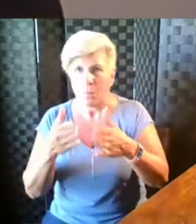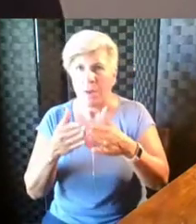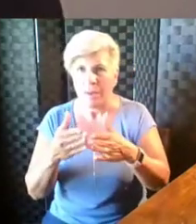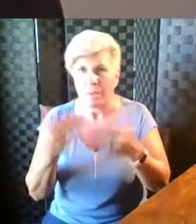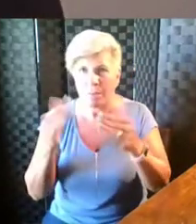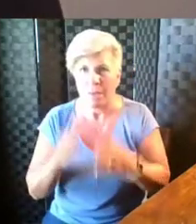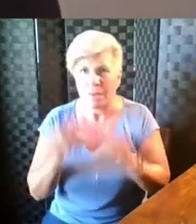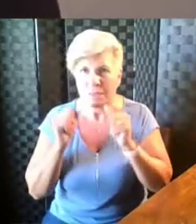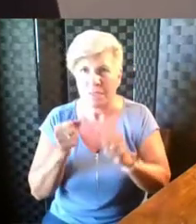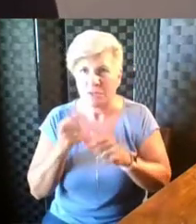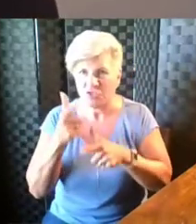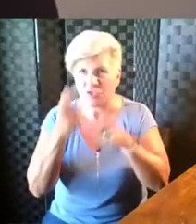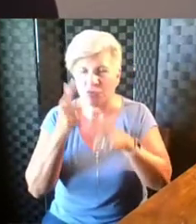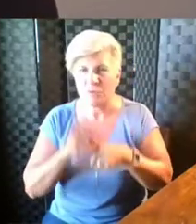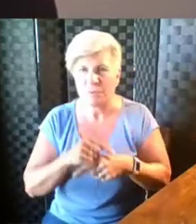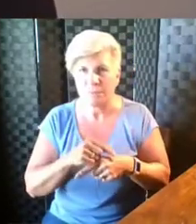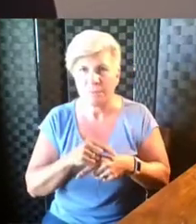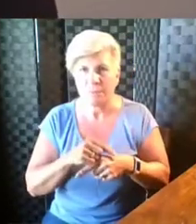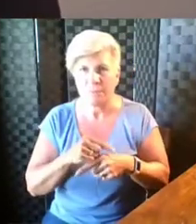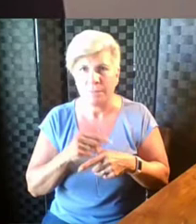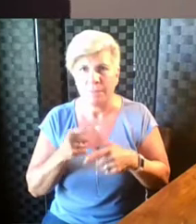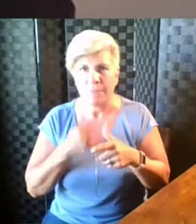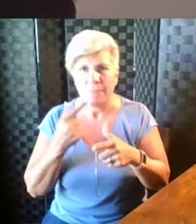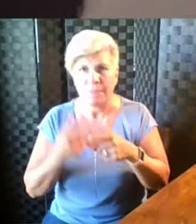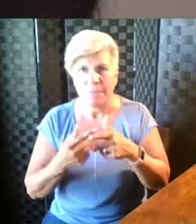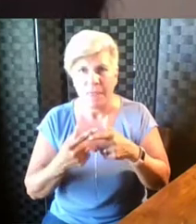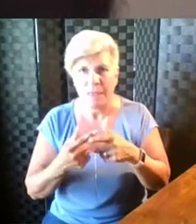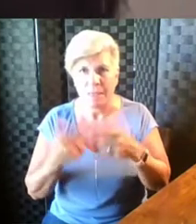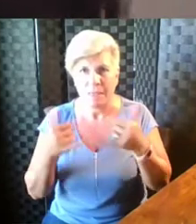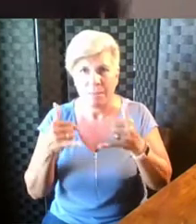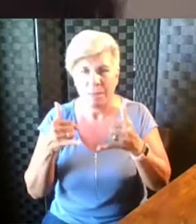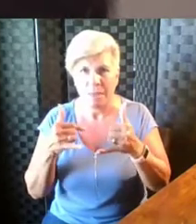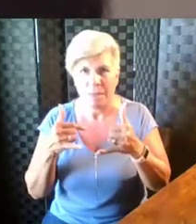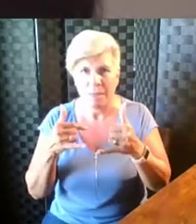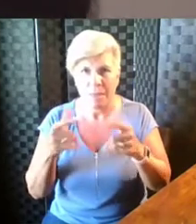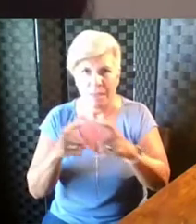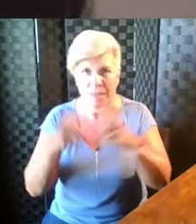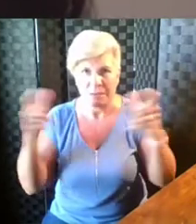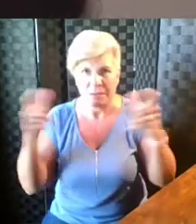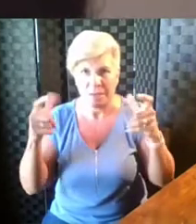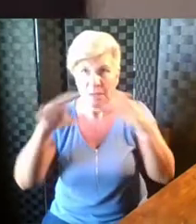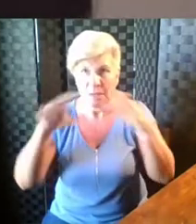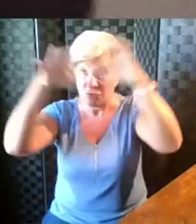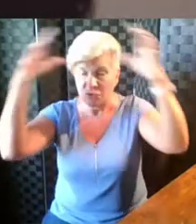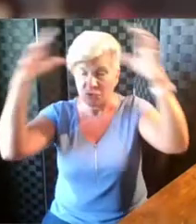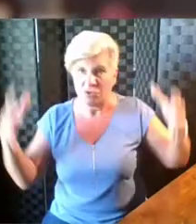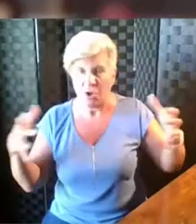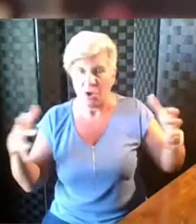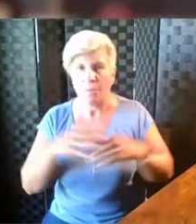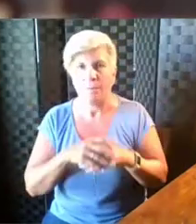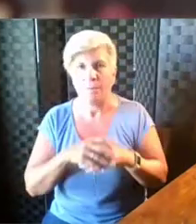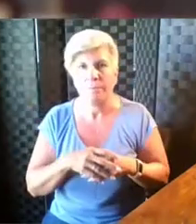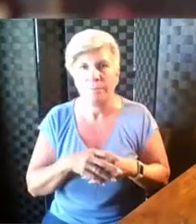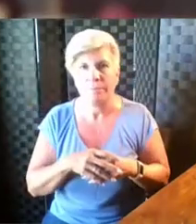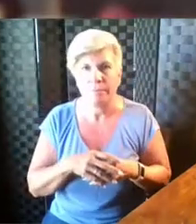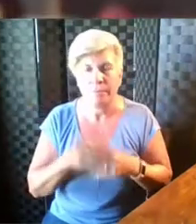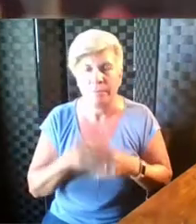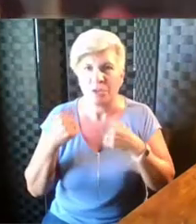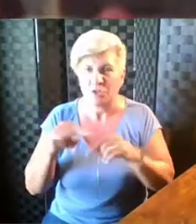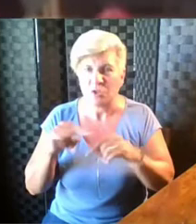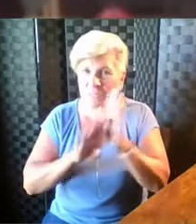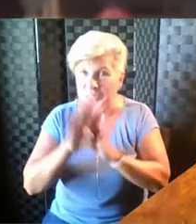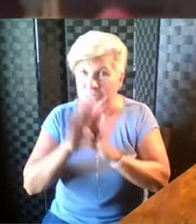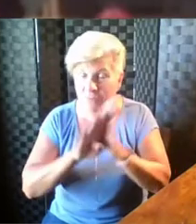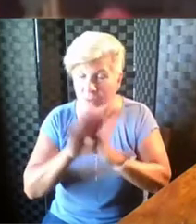able to shoot. And then we play this in this large dome here. In decades of game